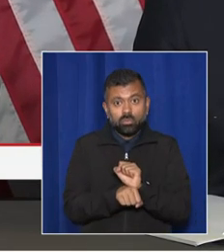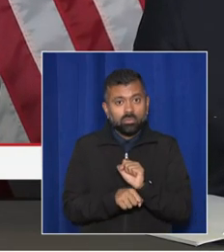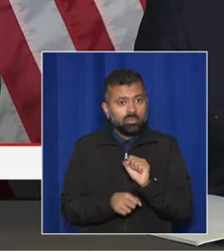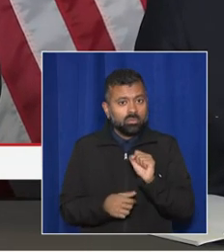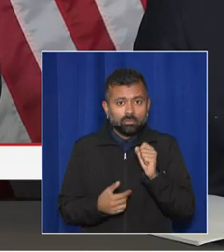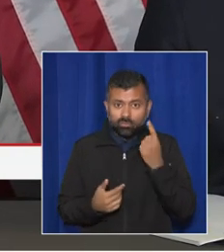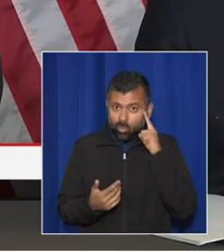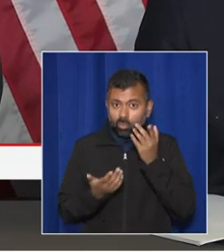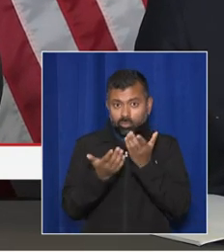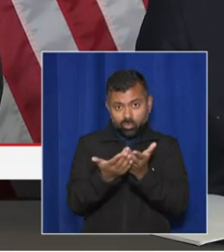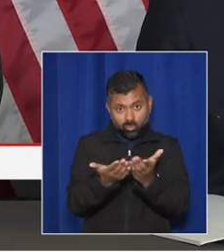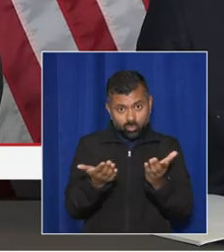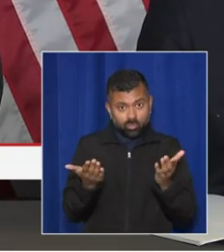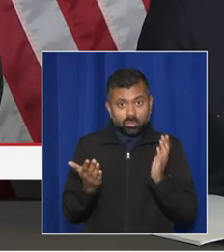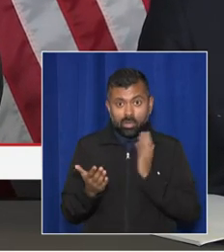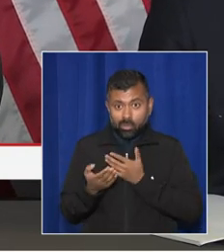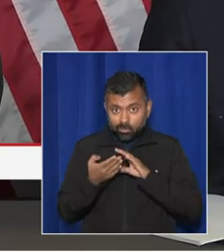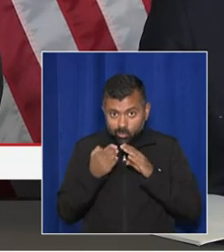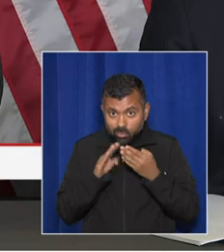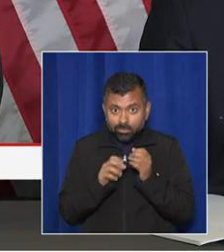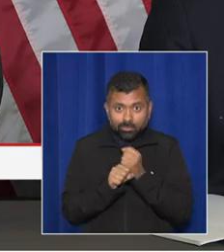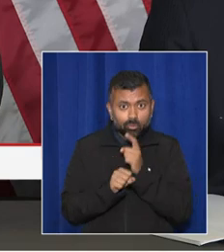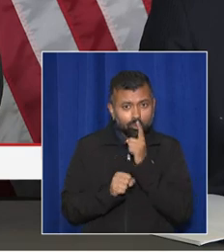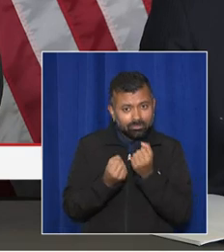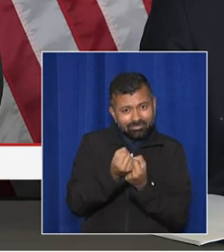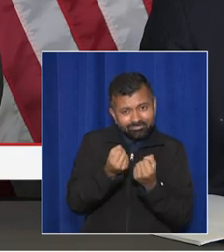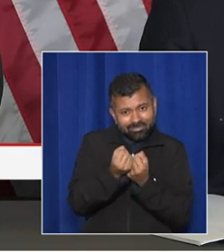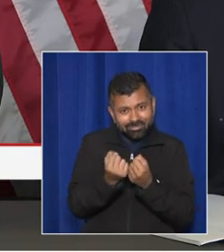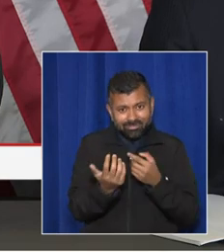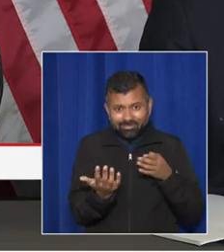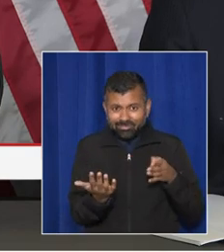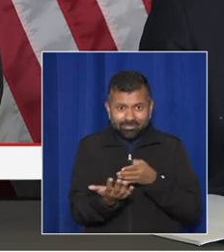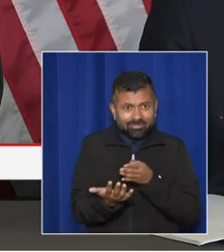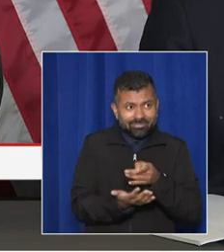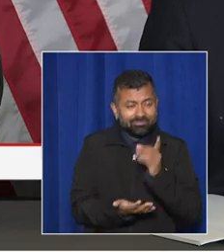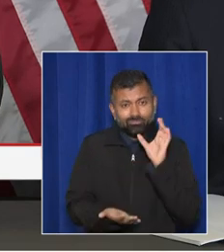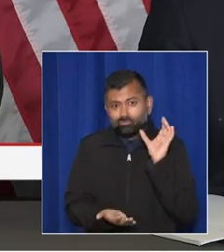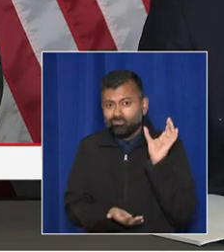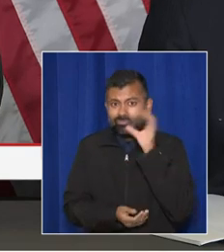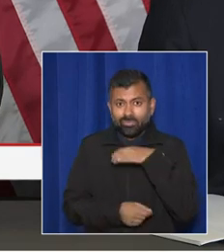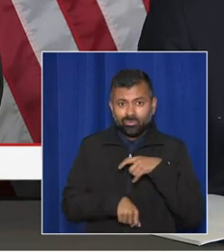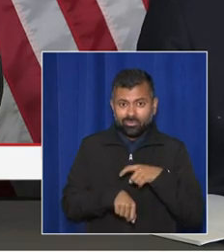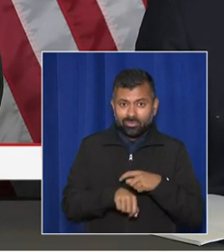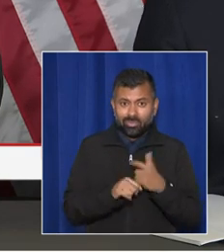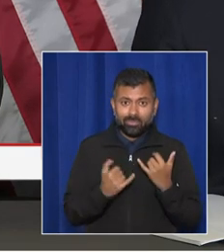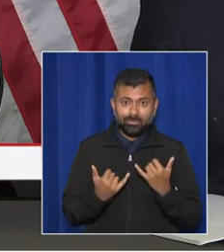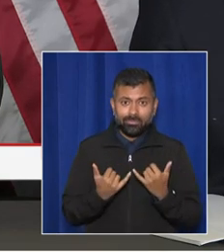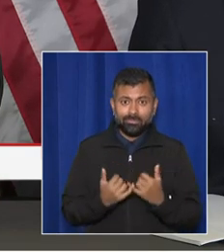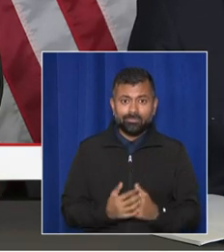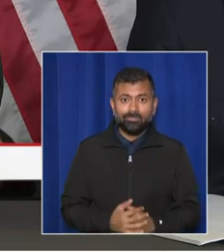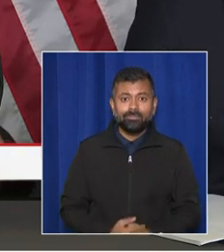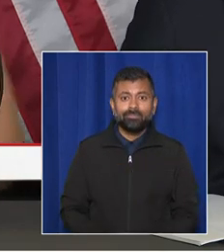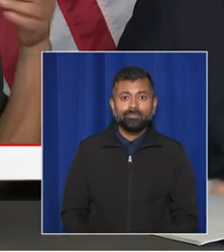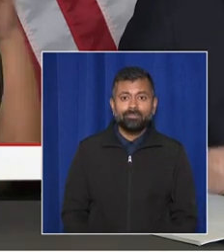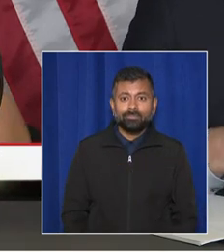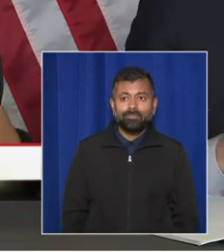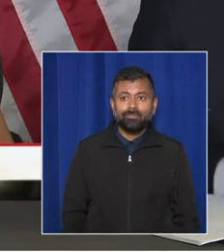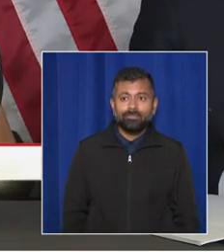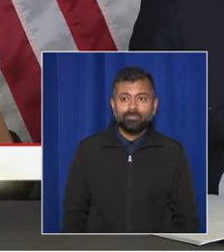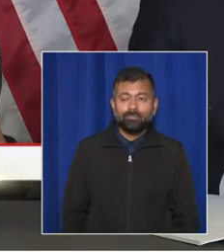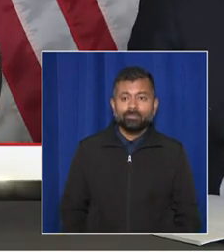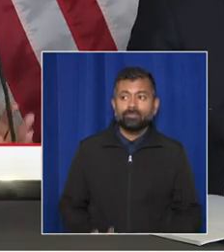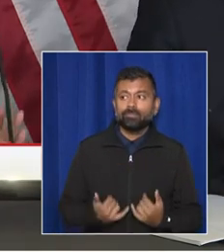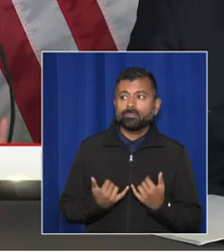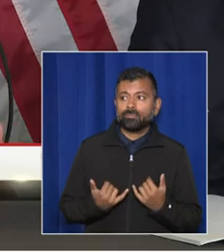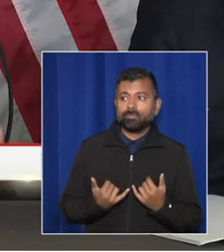that we navigate this storm. So with that, we'll take a few press questions.